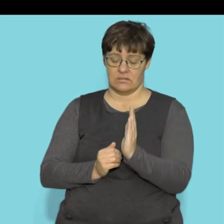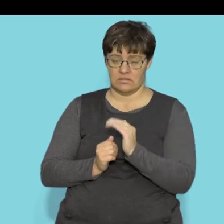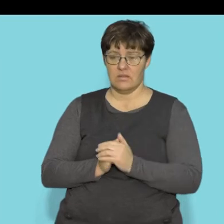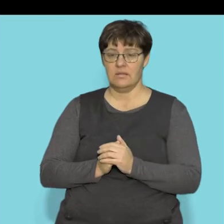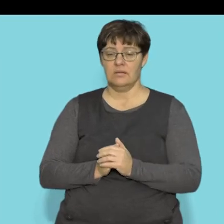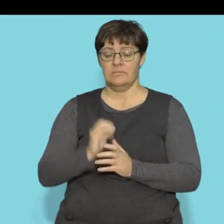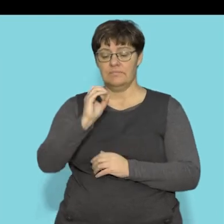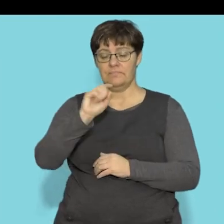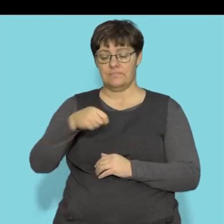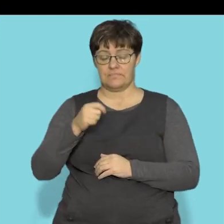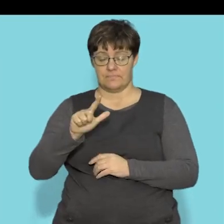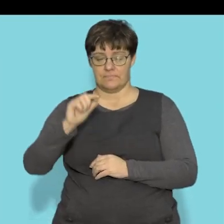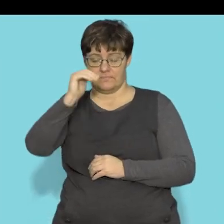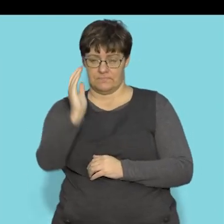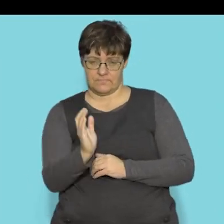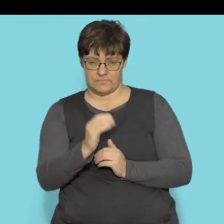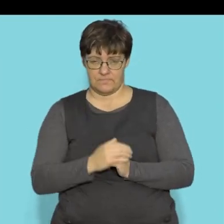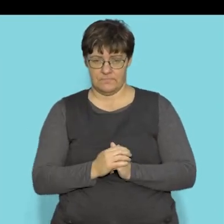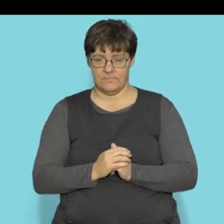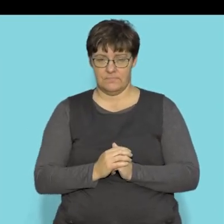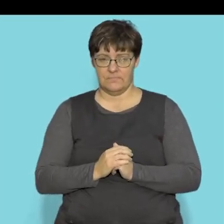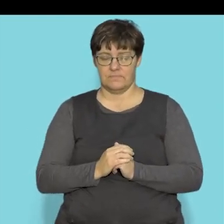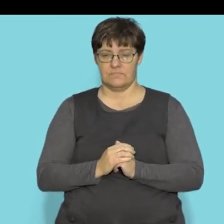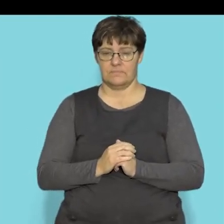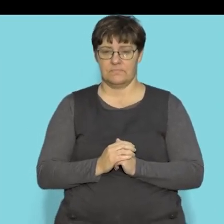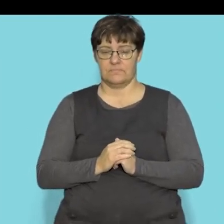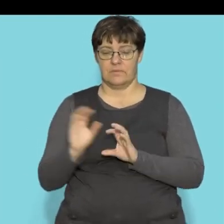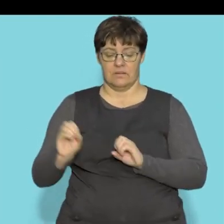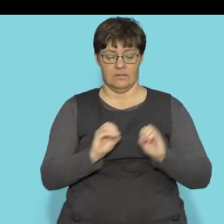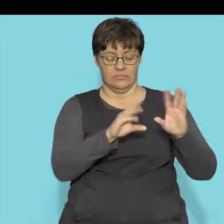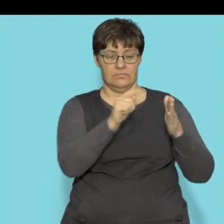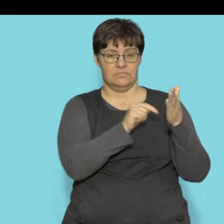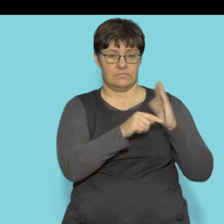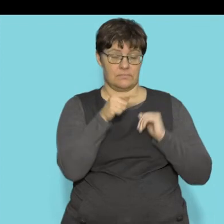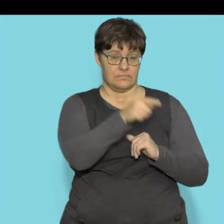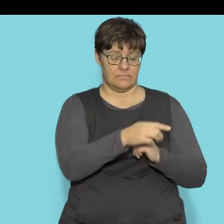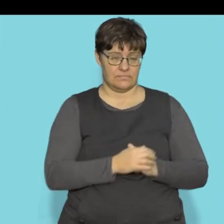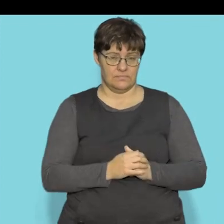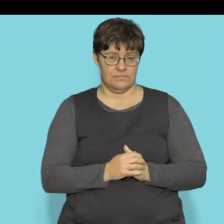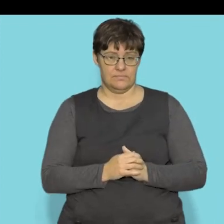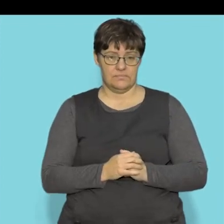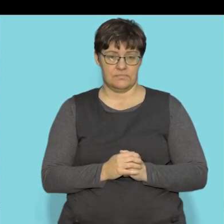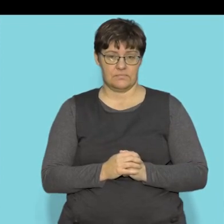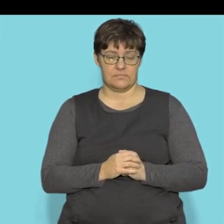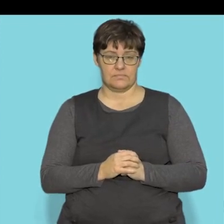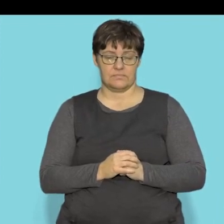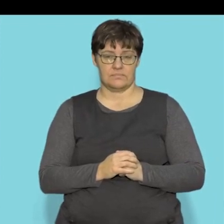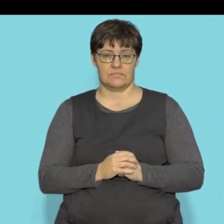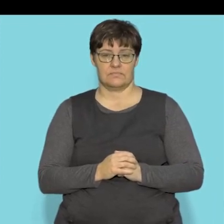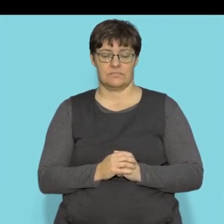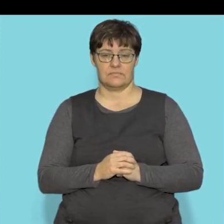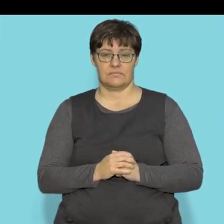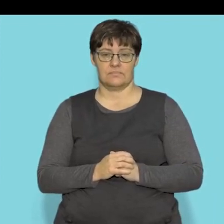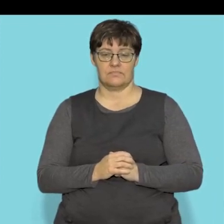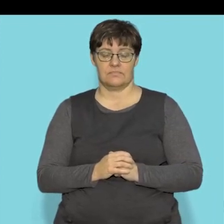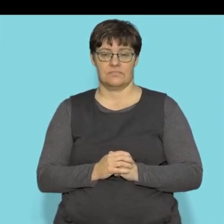multiplied by my height, which I found earlier is 0,7. So I can now plug this all